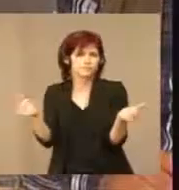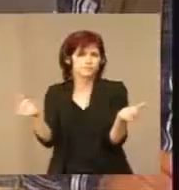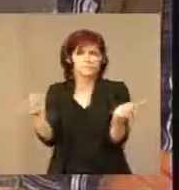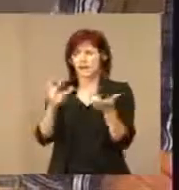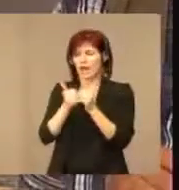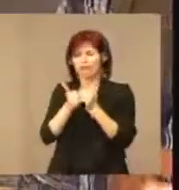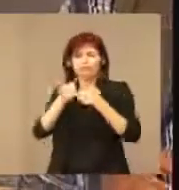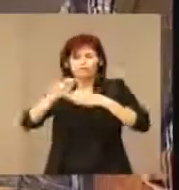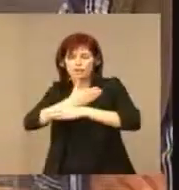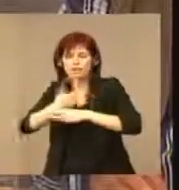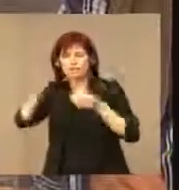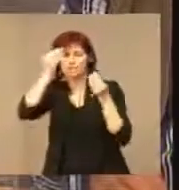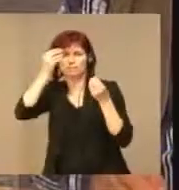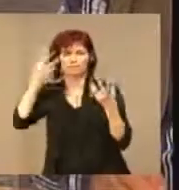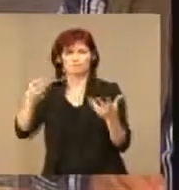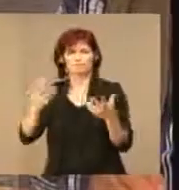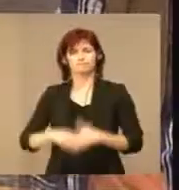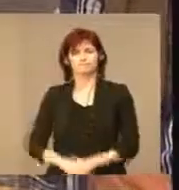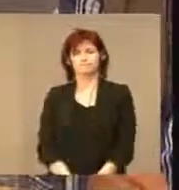information?